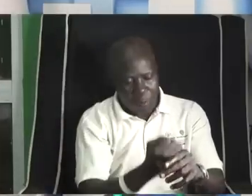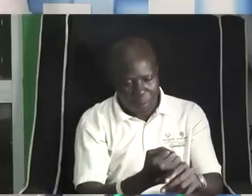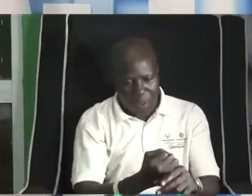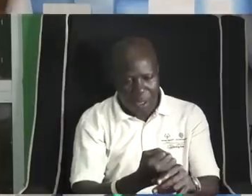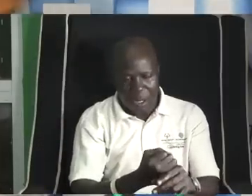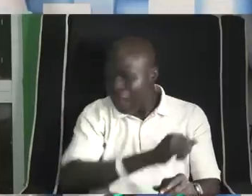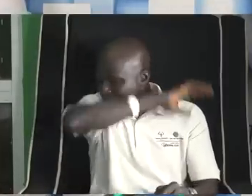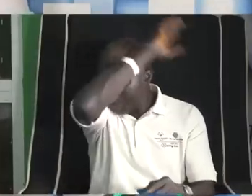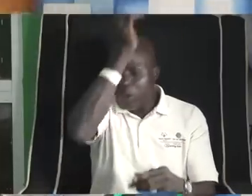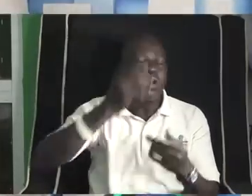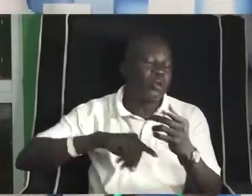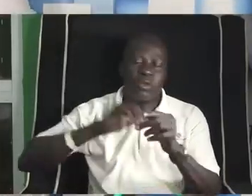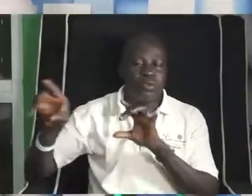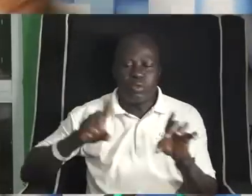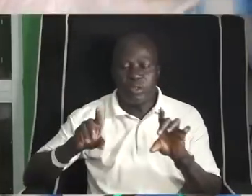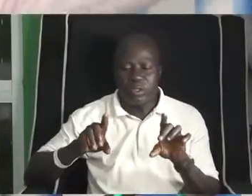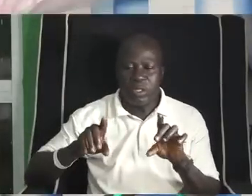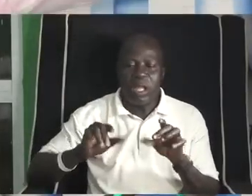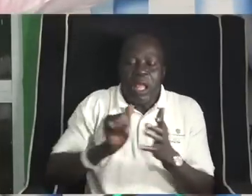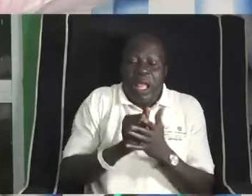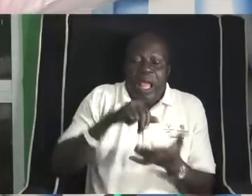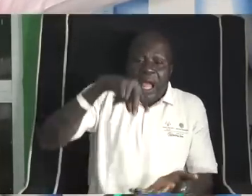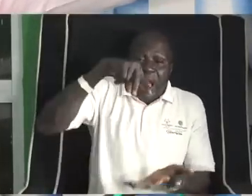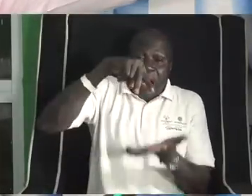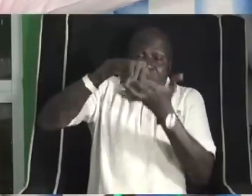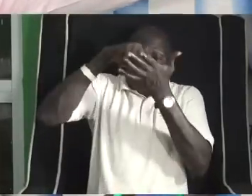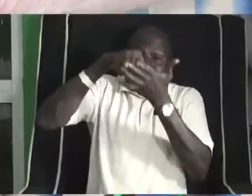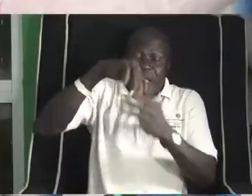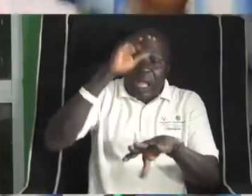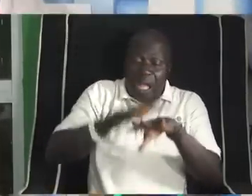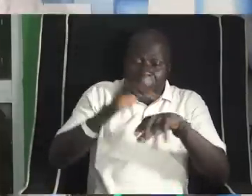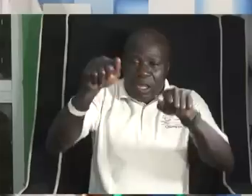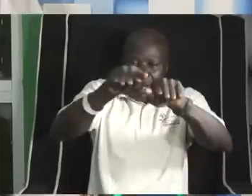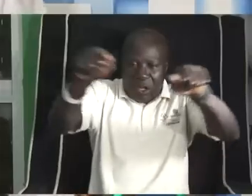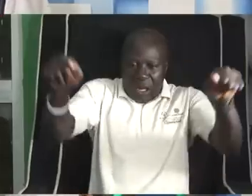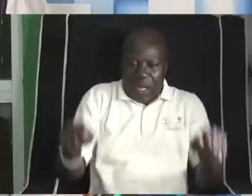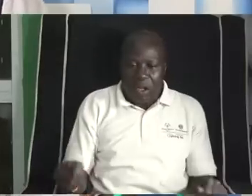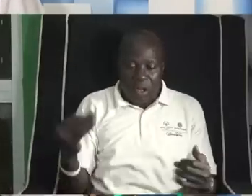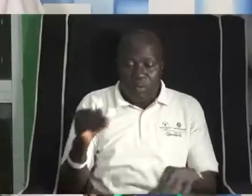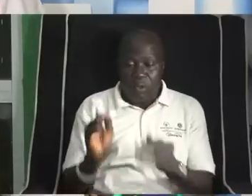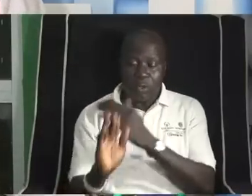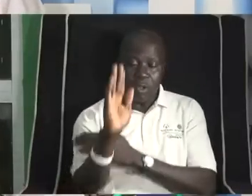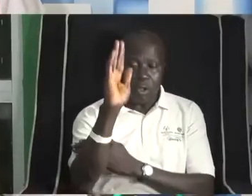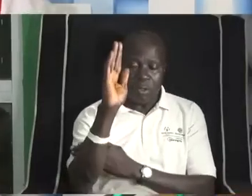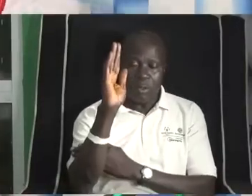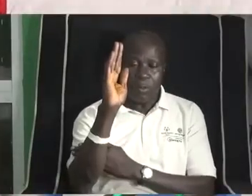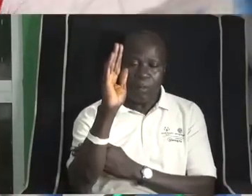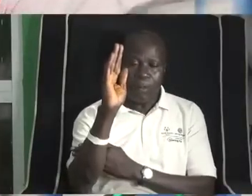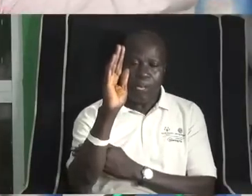decree, not suggest, I stand at the ark of